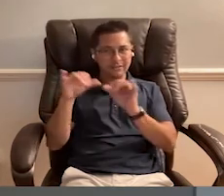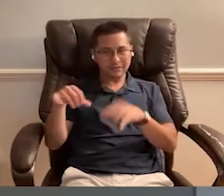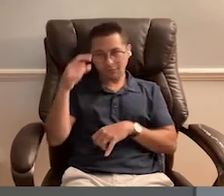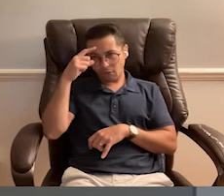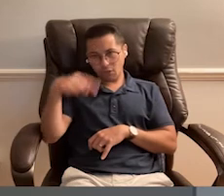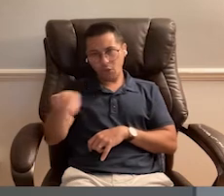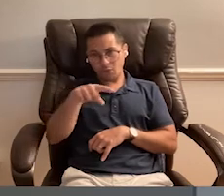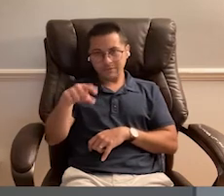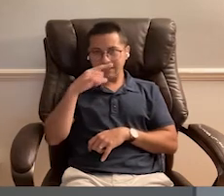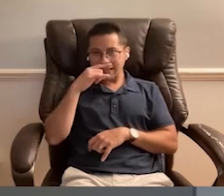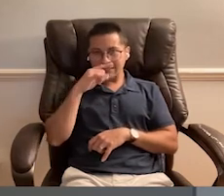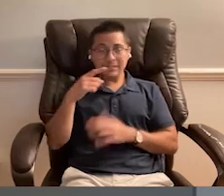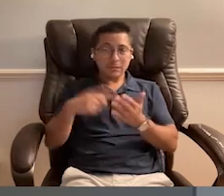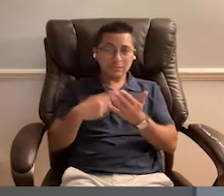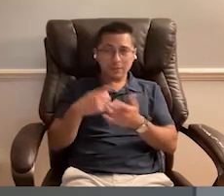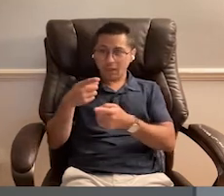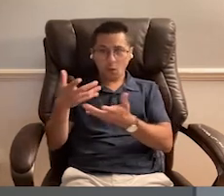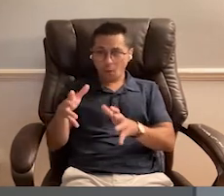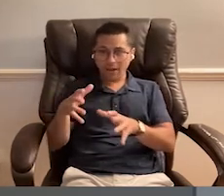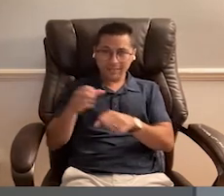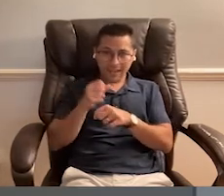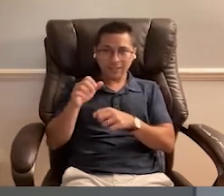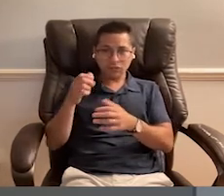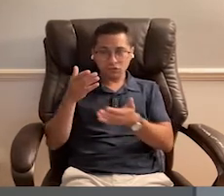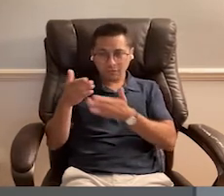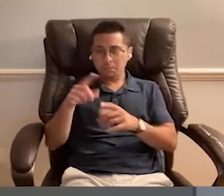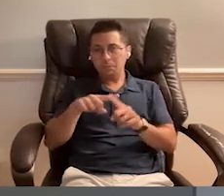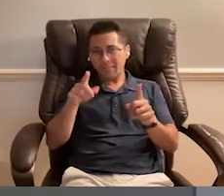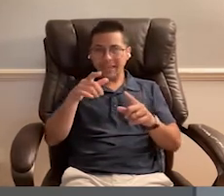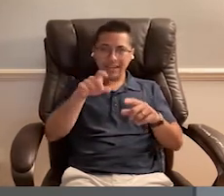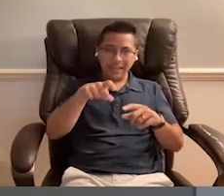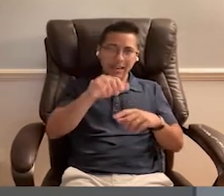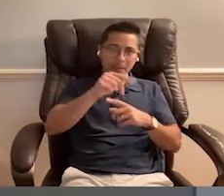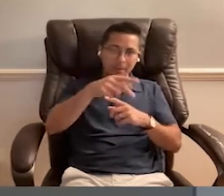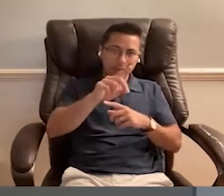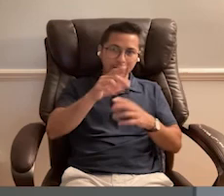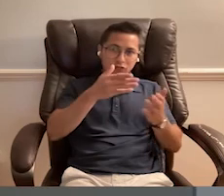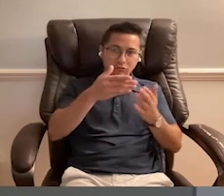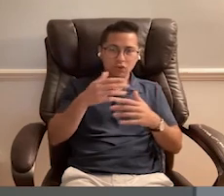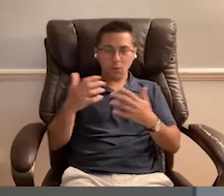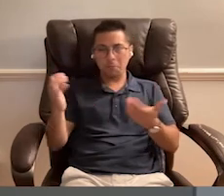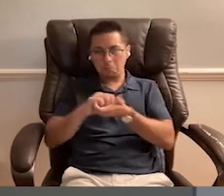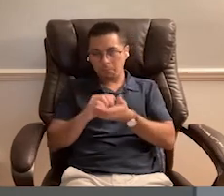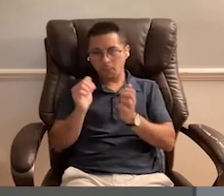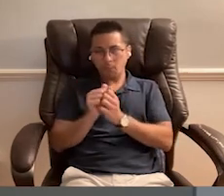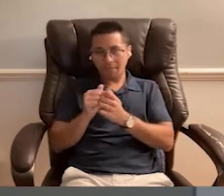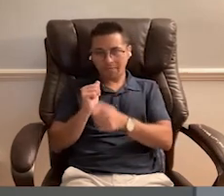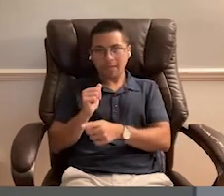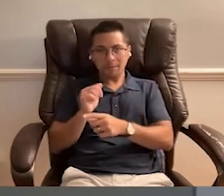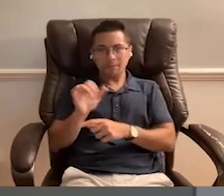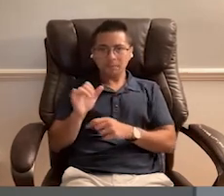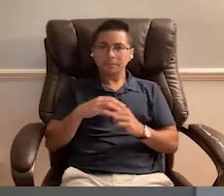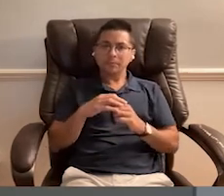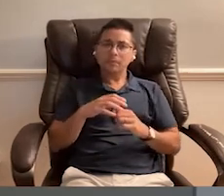is a voluntary program for these kids. Sometimes you do not want to take those services, but they need the support of APD, so we